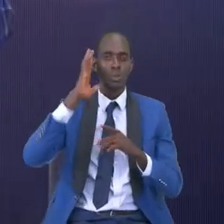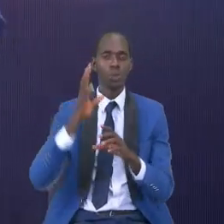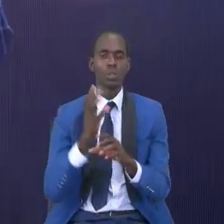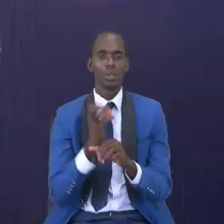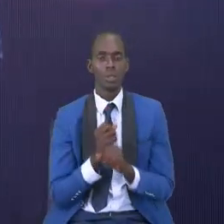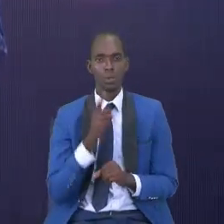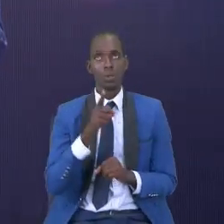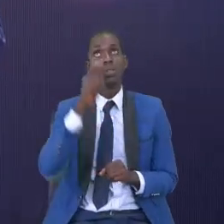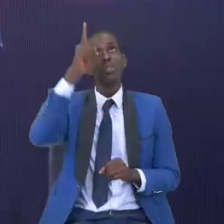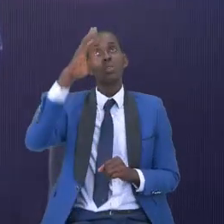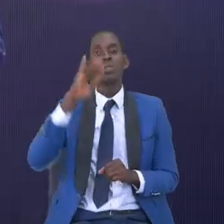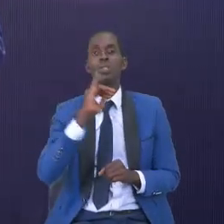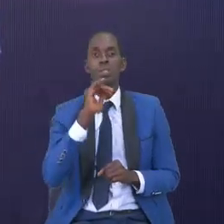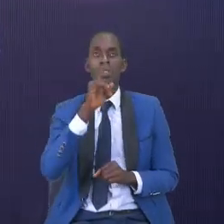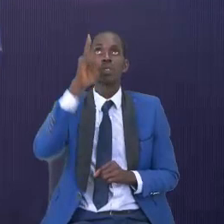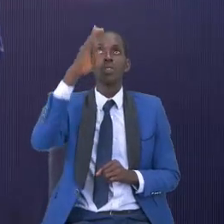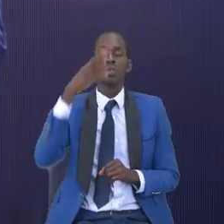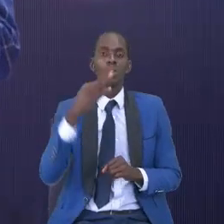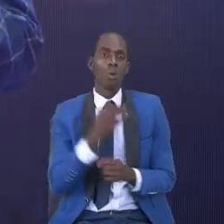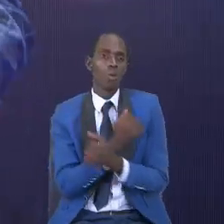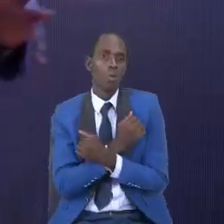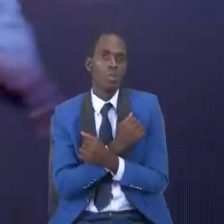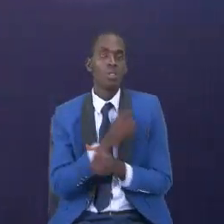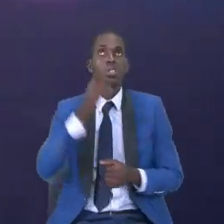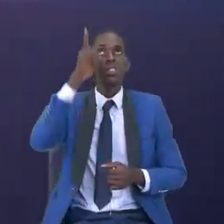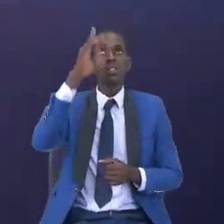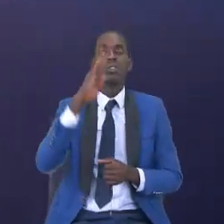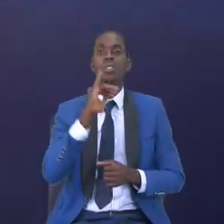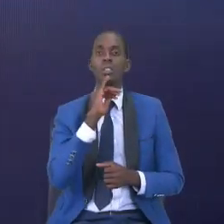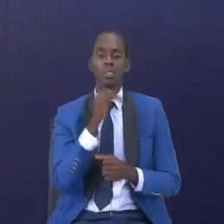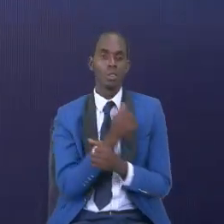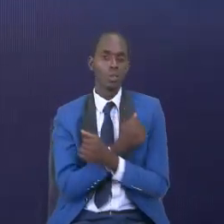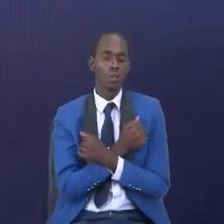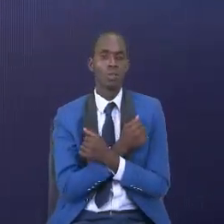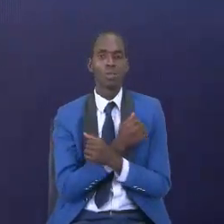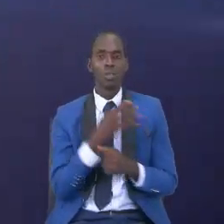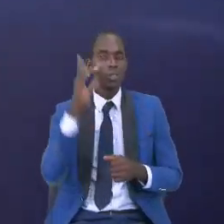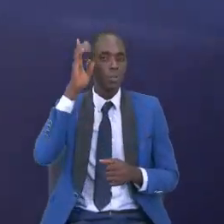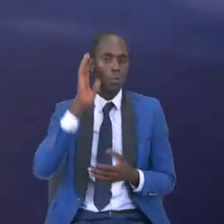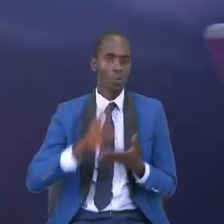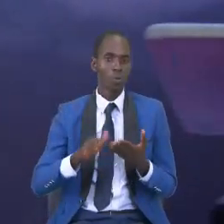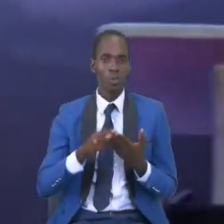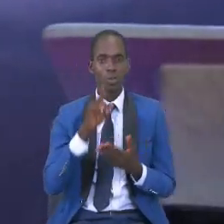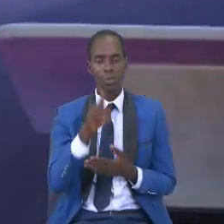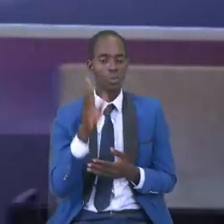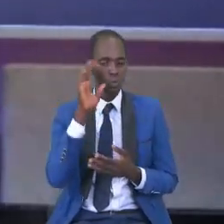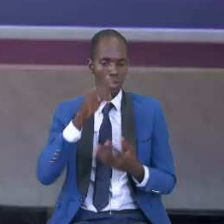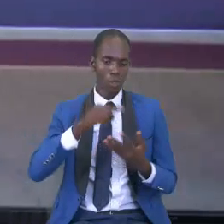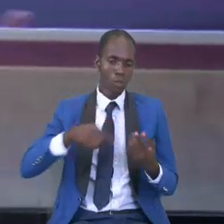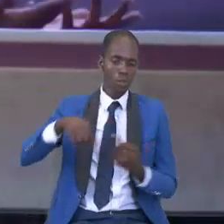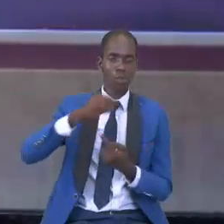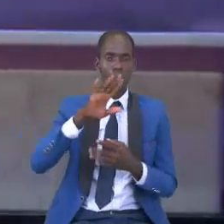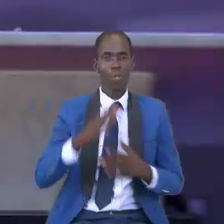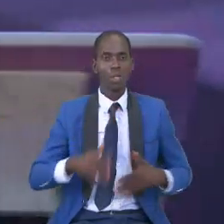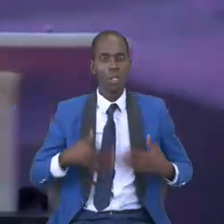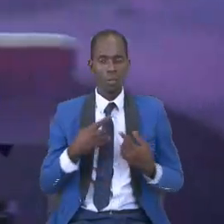is a pardoning God. He will pardon you. He will forgive you. He will turn your life around, and he will give you victory on your way.